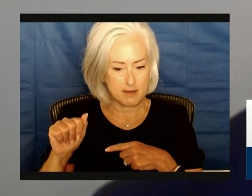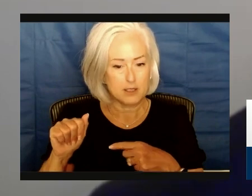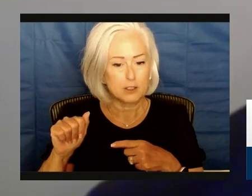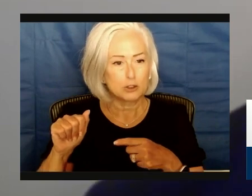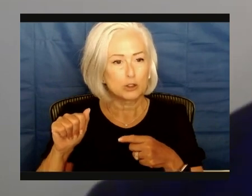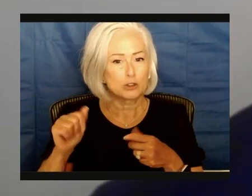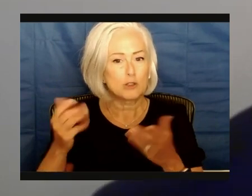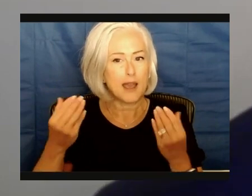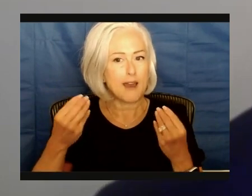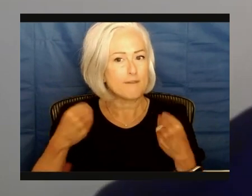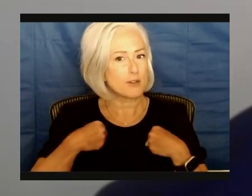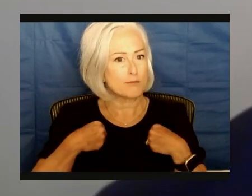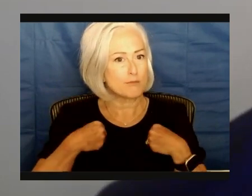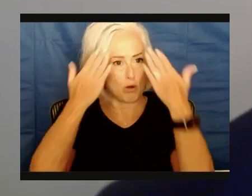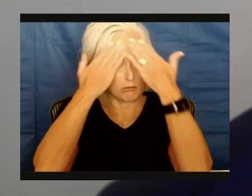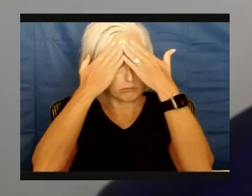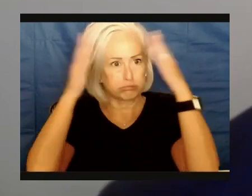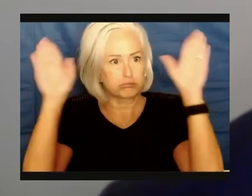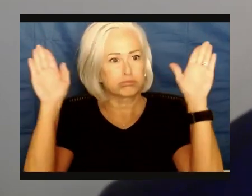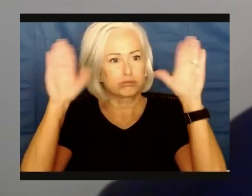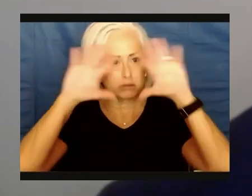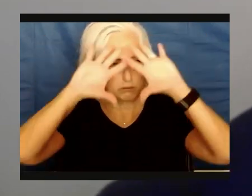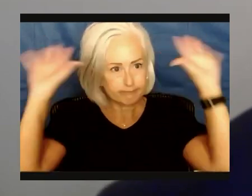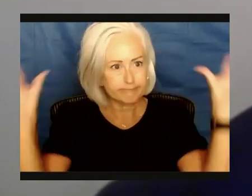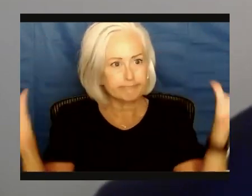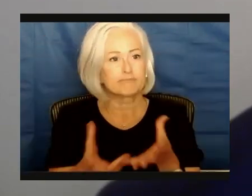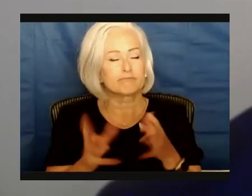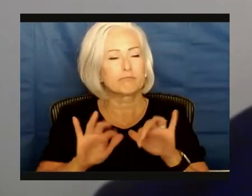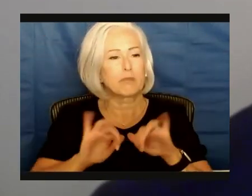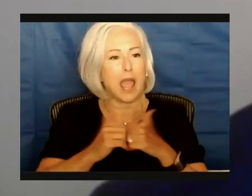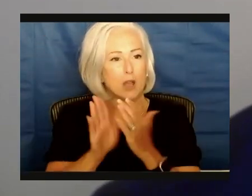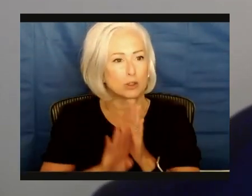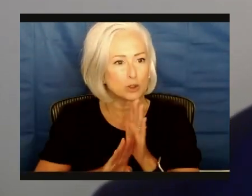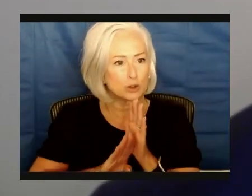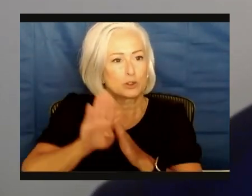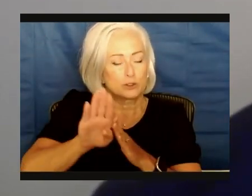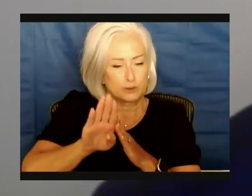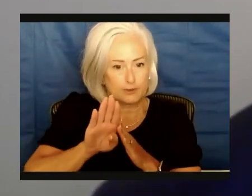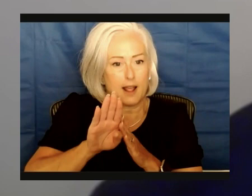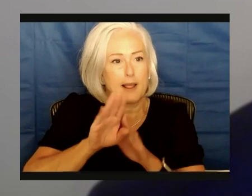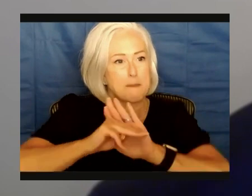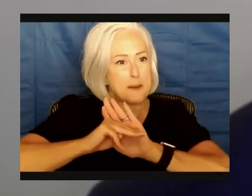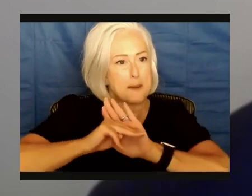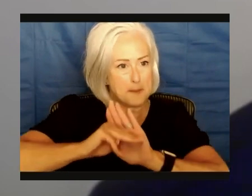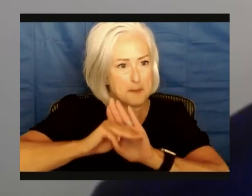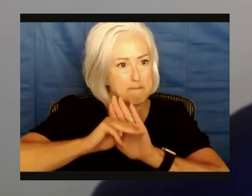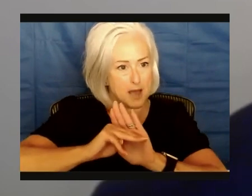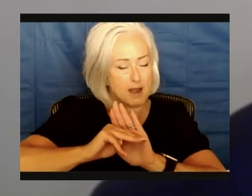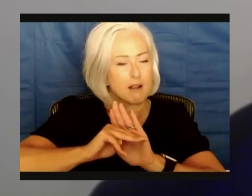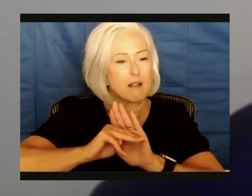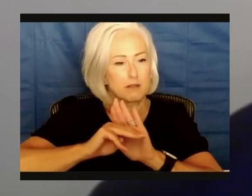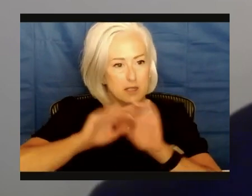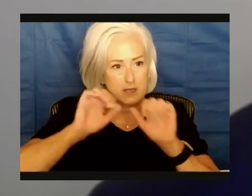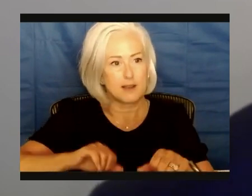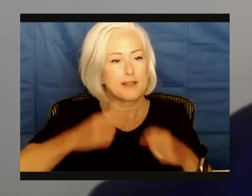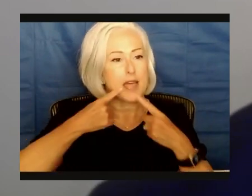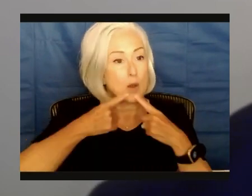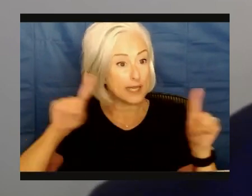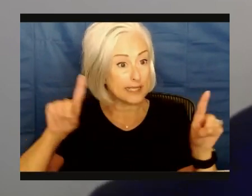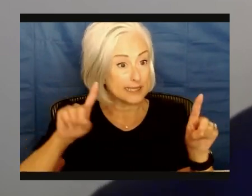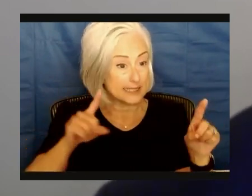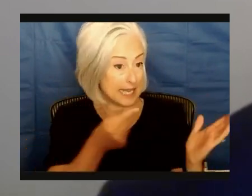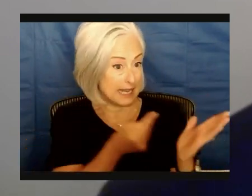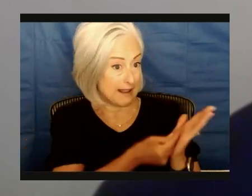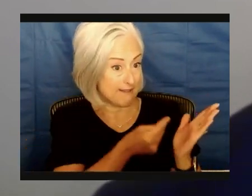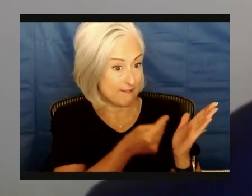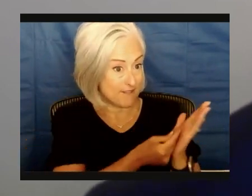opening on how can we develop models that will be efficient in financing global health programs. So